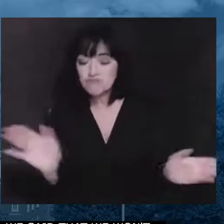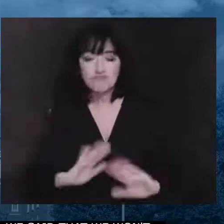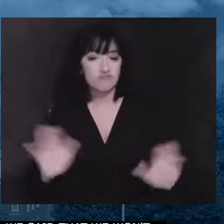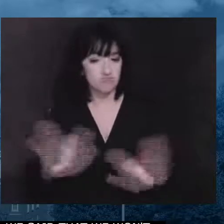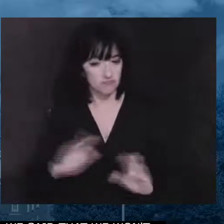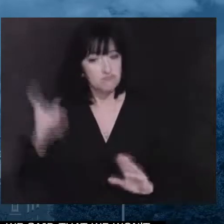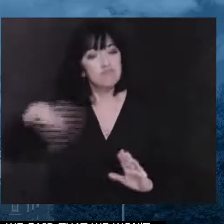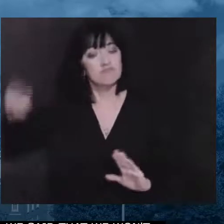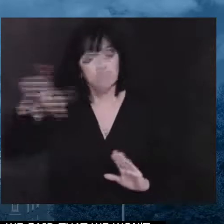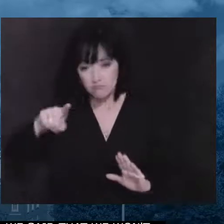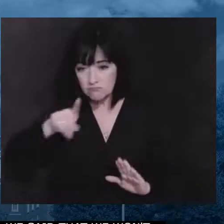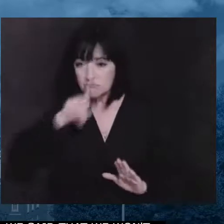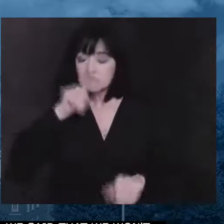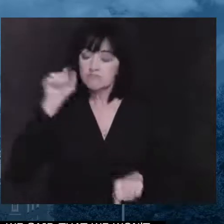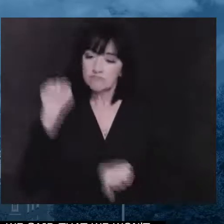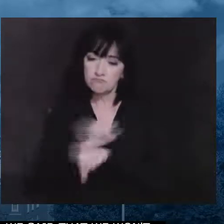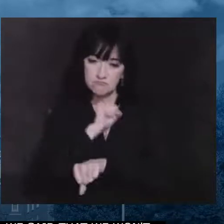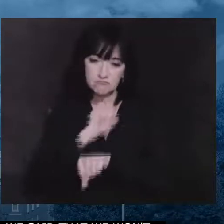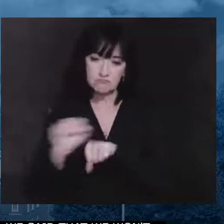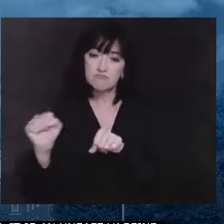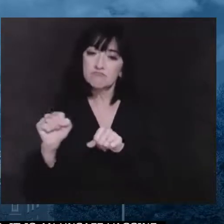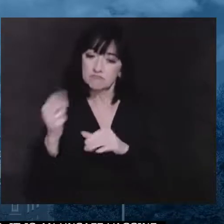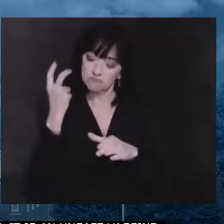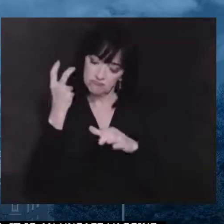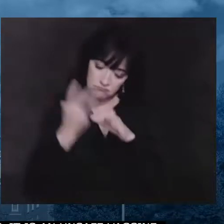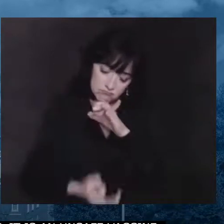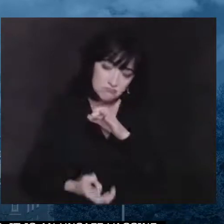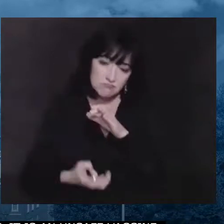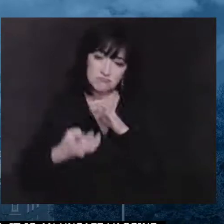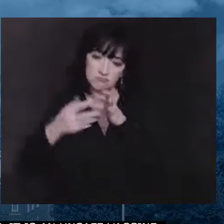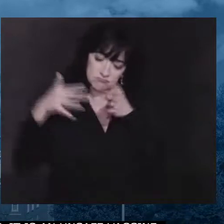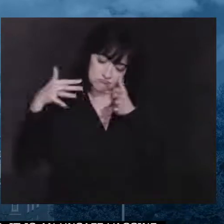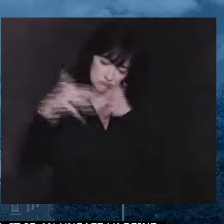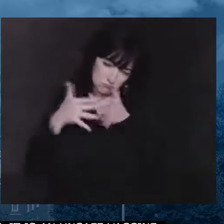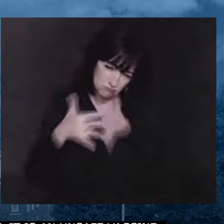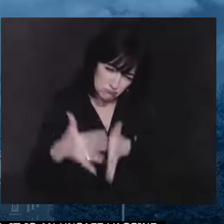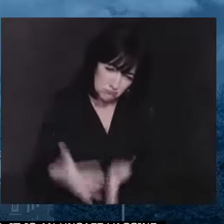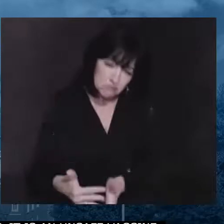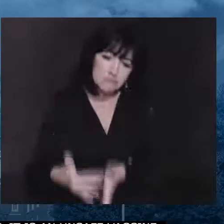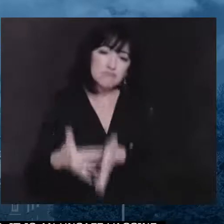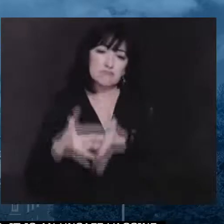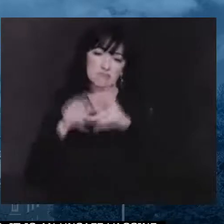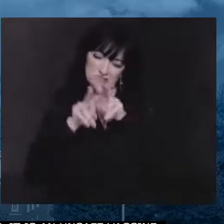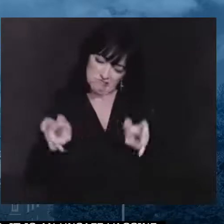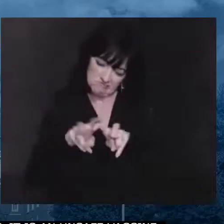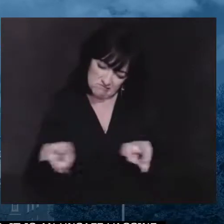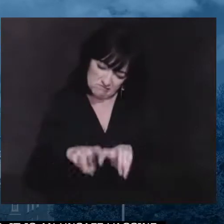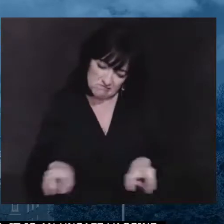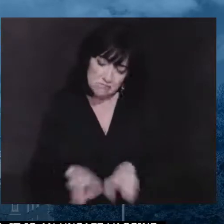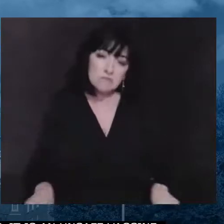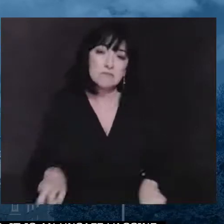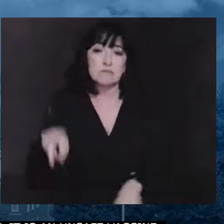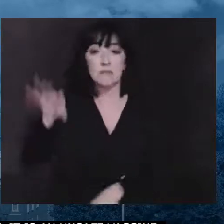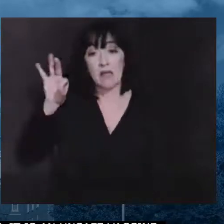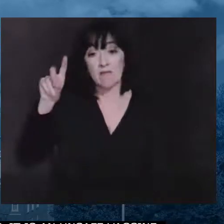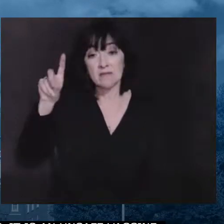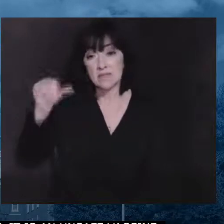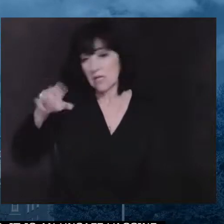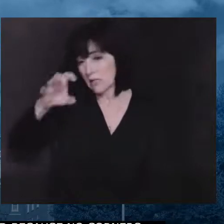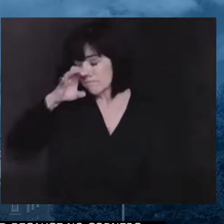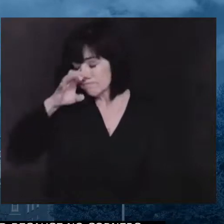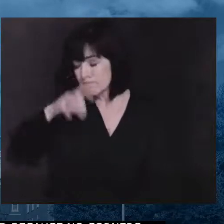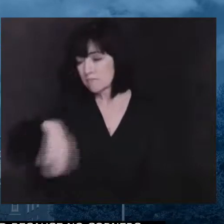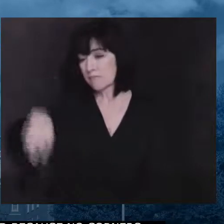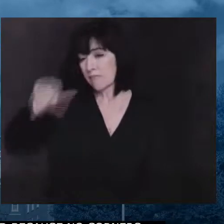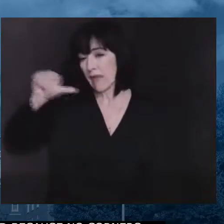watched very closely with the rigorous reviews that have taken place under the FDA and CDC's